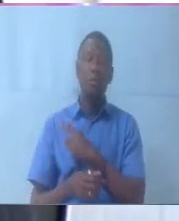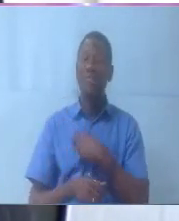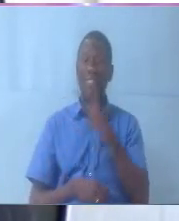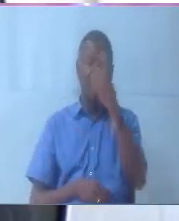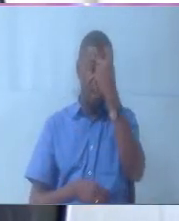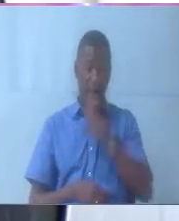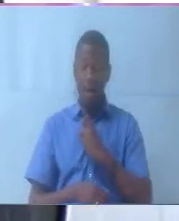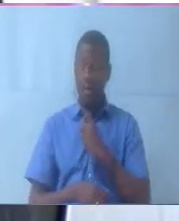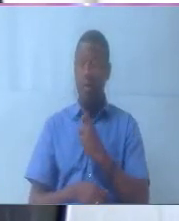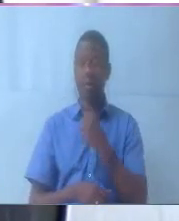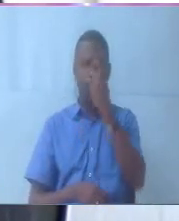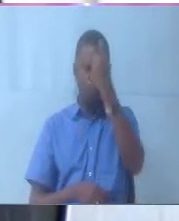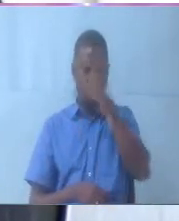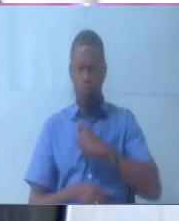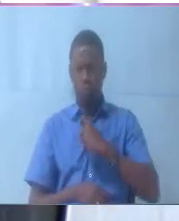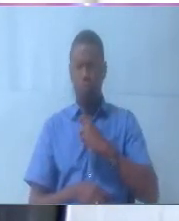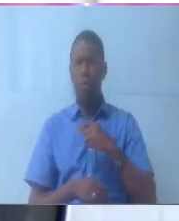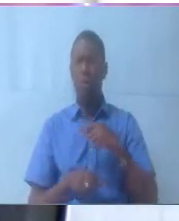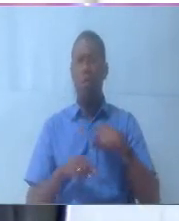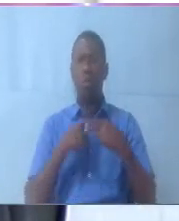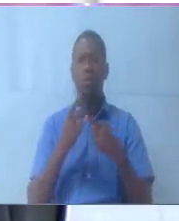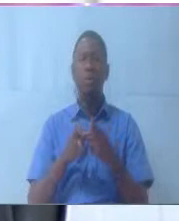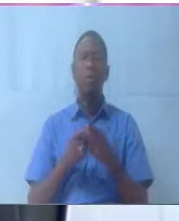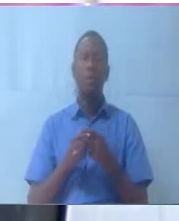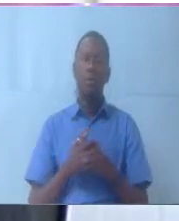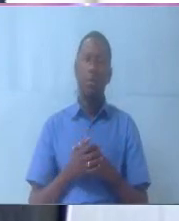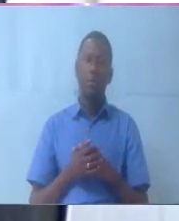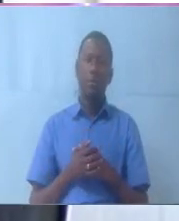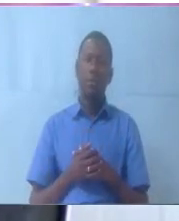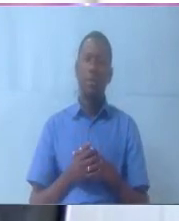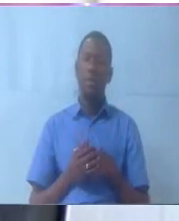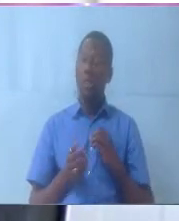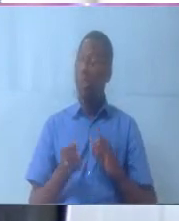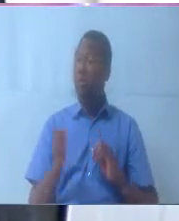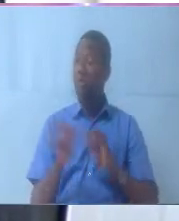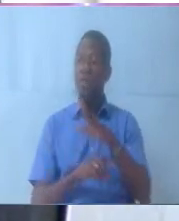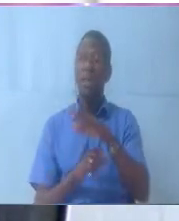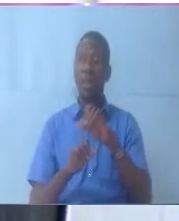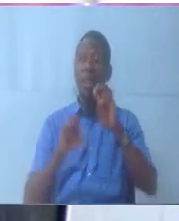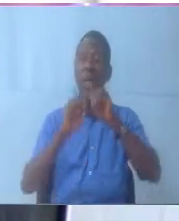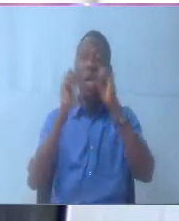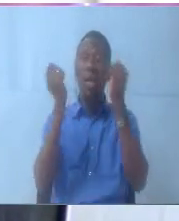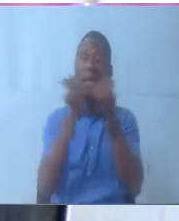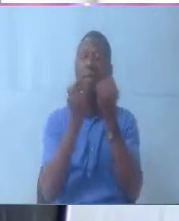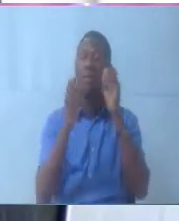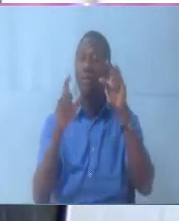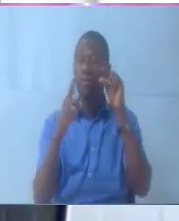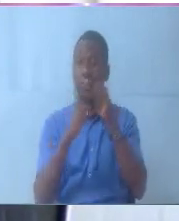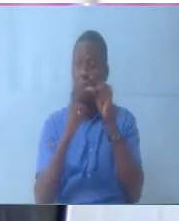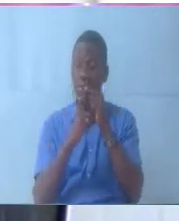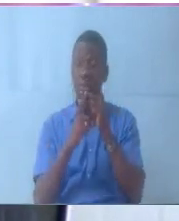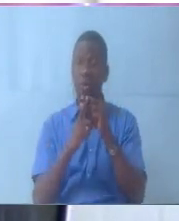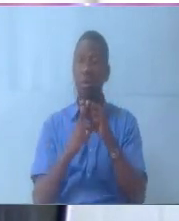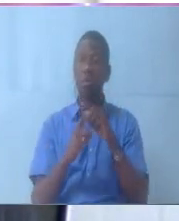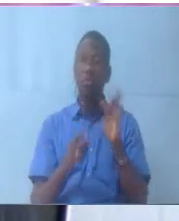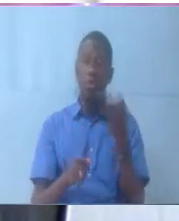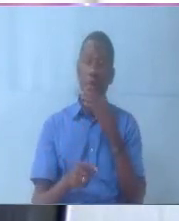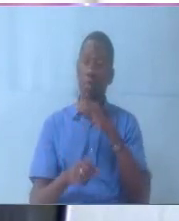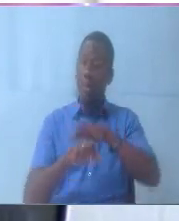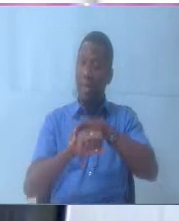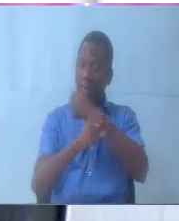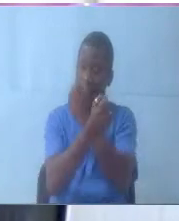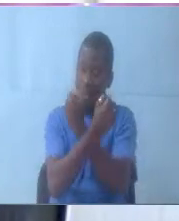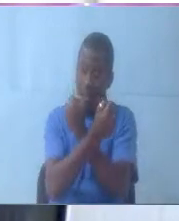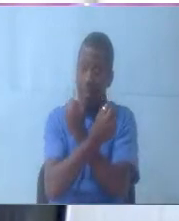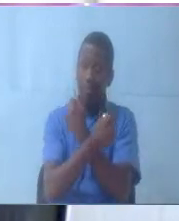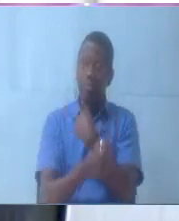na kuoto He gave an executive order anata nyatonka kango di for my arrest pour yetante muta